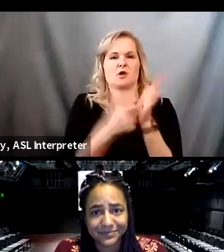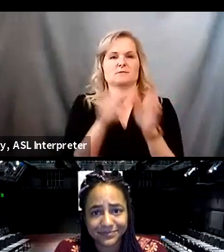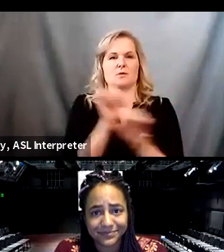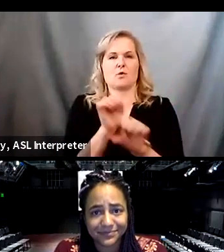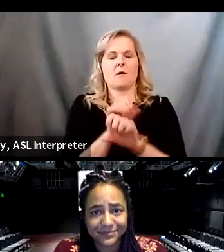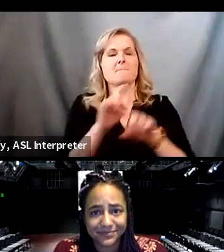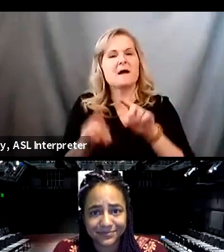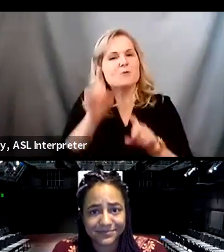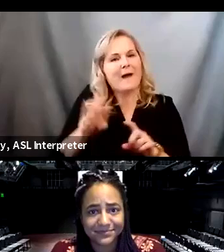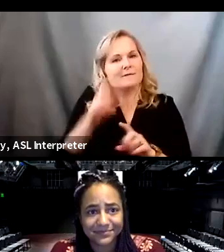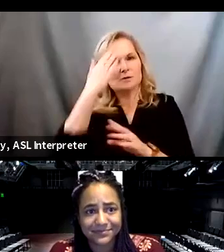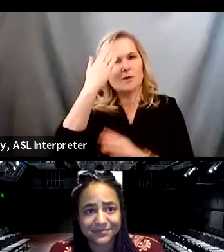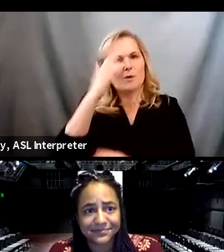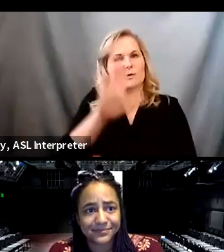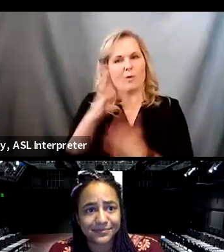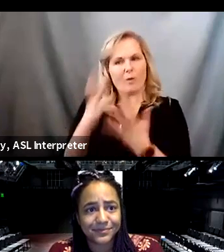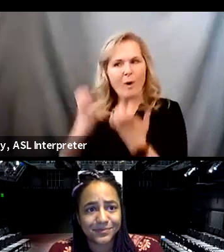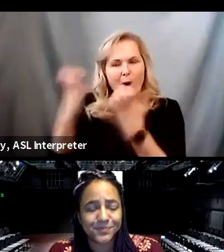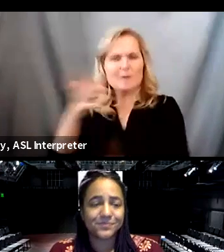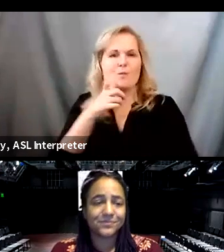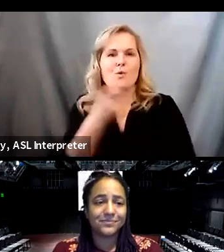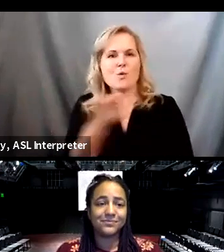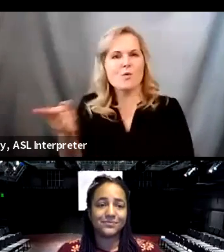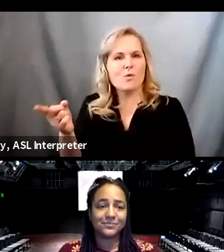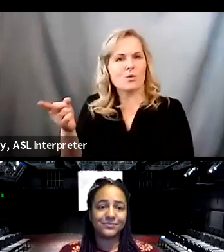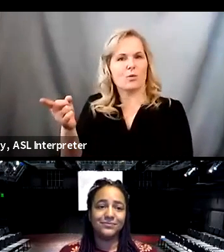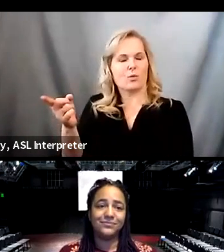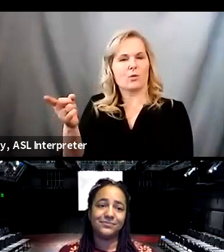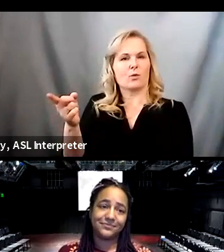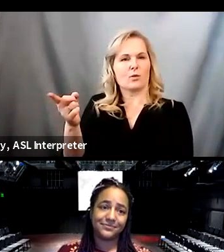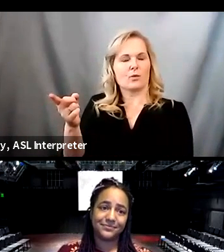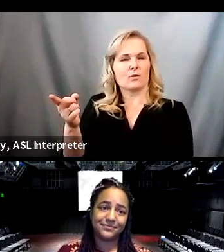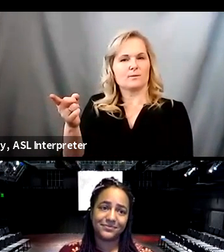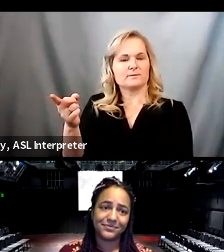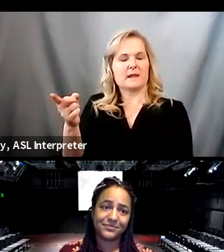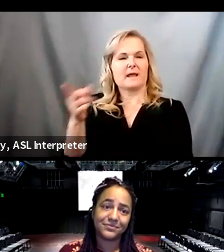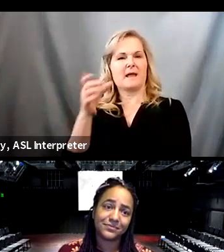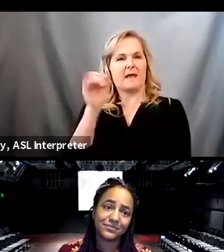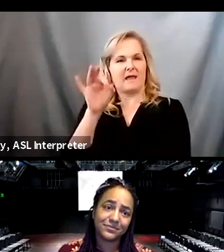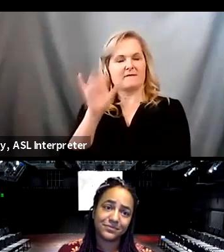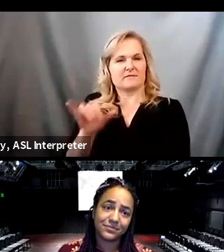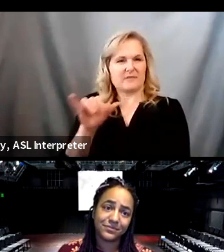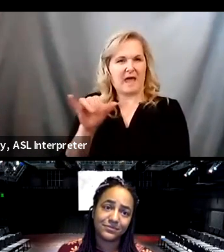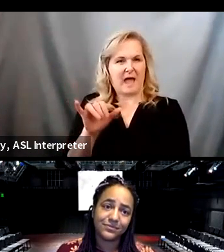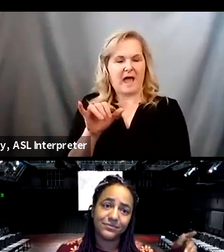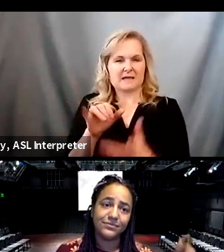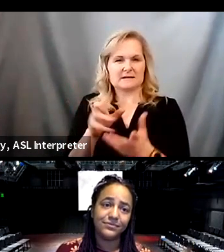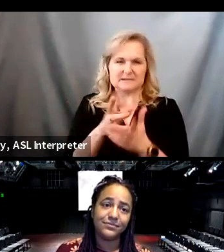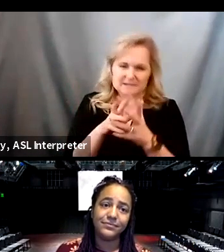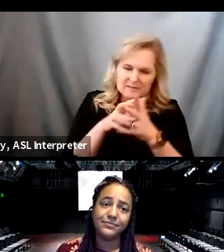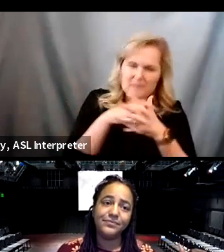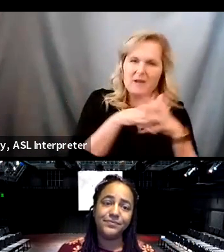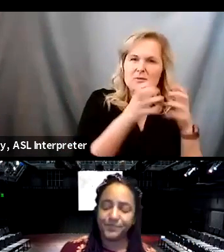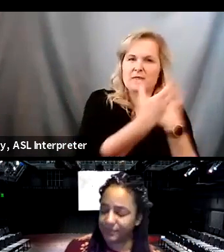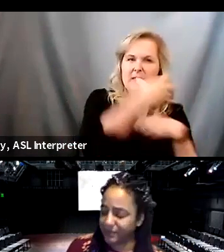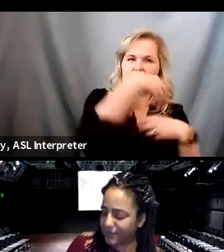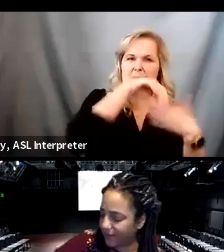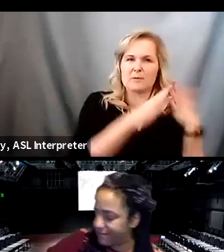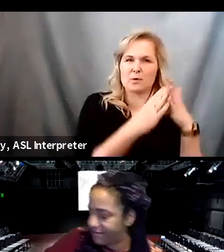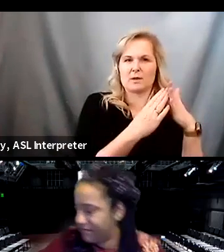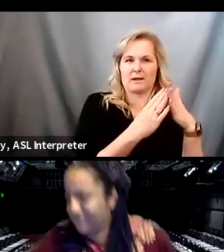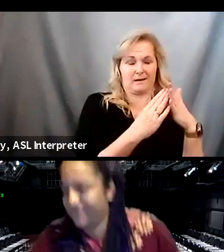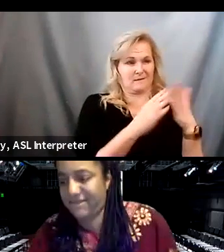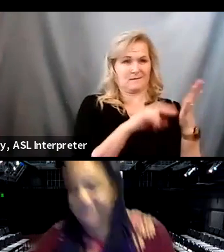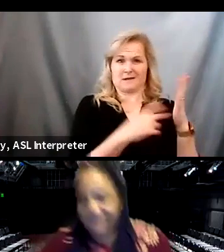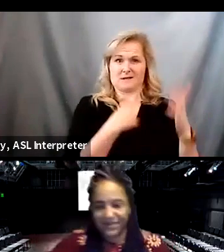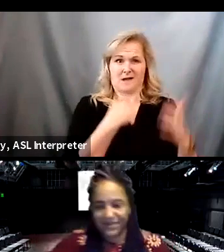your audience? Who are you creating this for, with and with and by? And if it's deeply embedded within community, like there ain't no reason for me